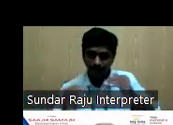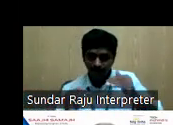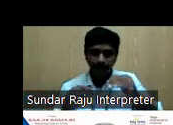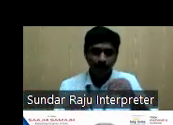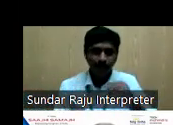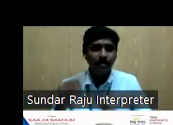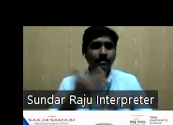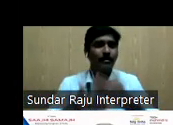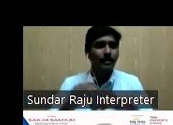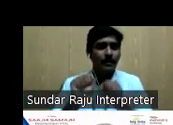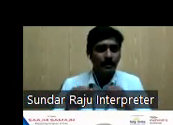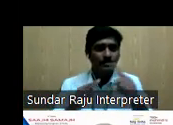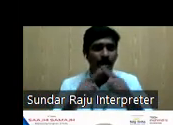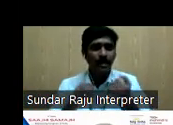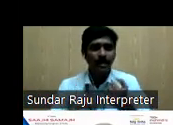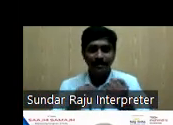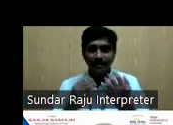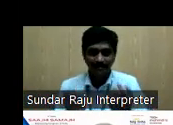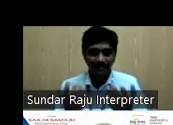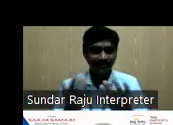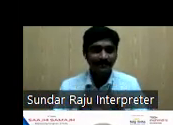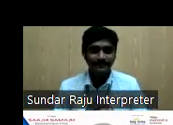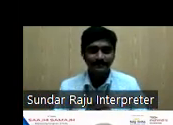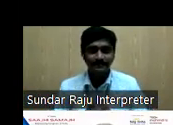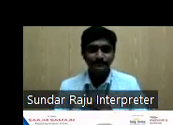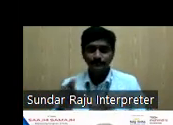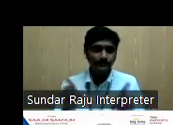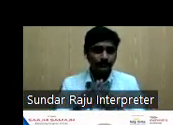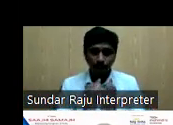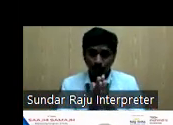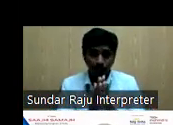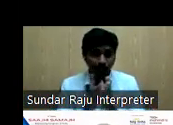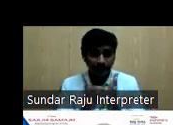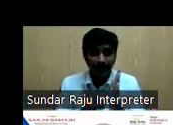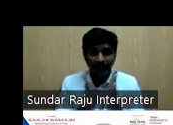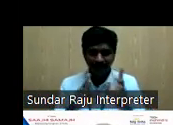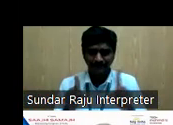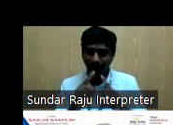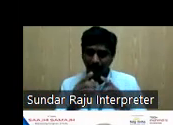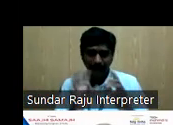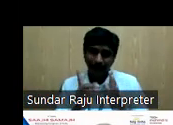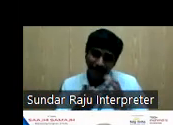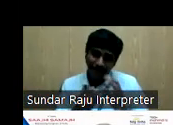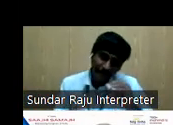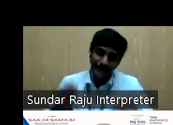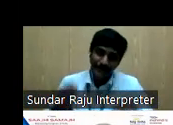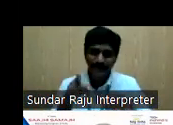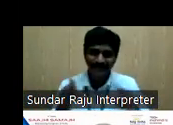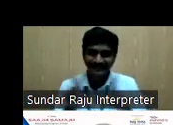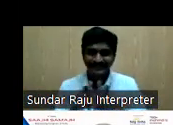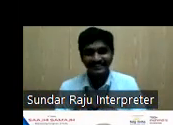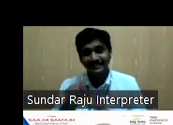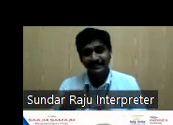with disabilities in Telangana. This is more than a guide. It's a tool for fostering independence and ensuring everyone